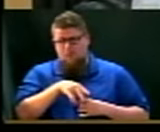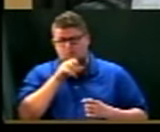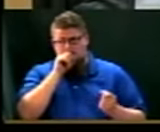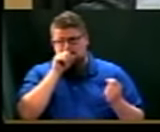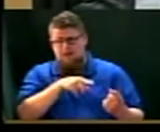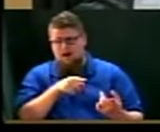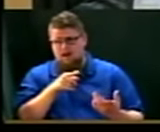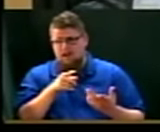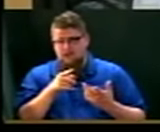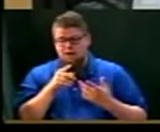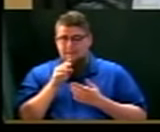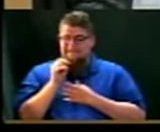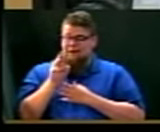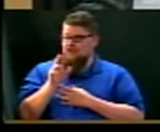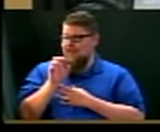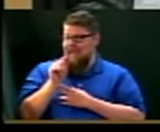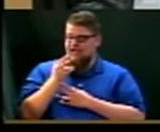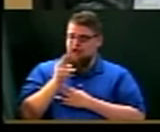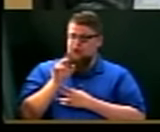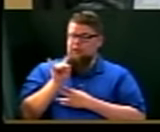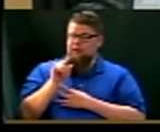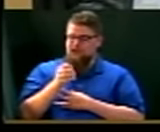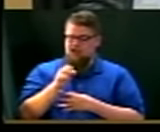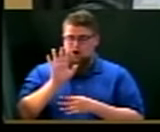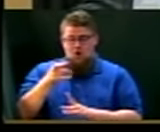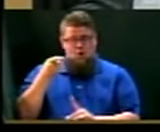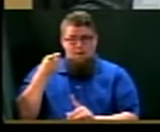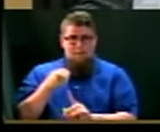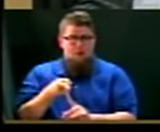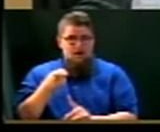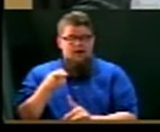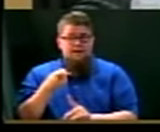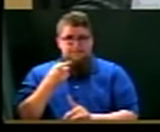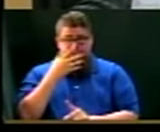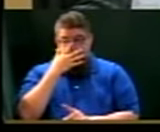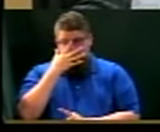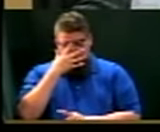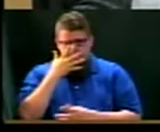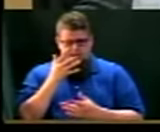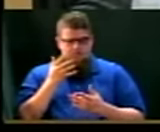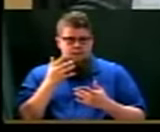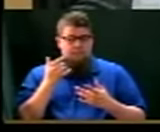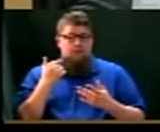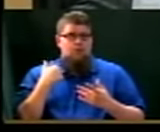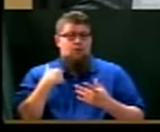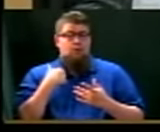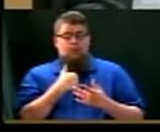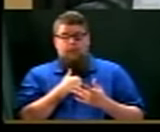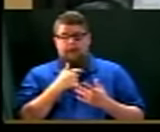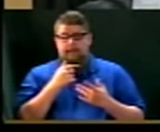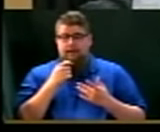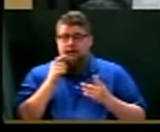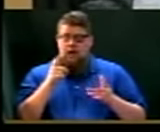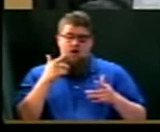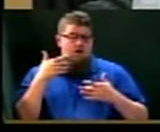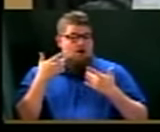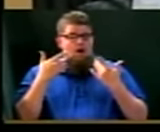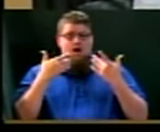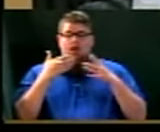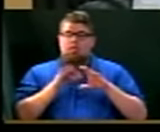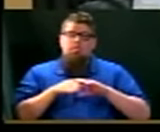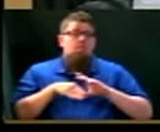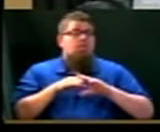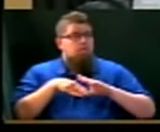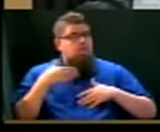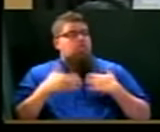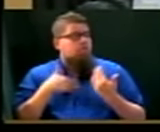Mrs. Deathridge's point about, you know, we can go on and on, but at some point we